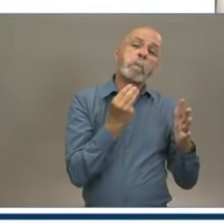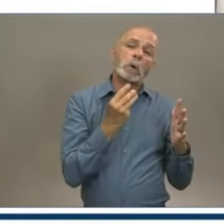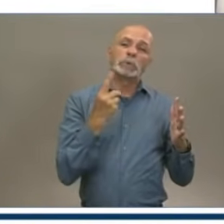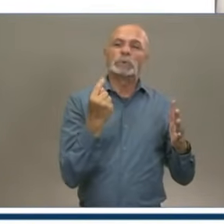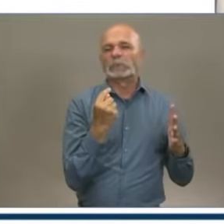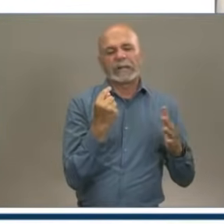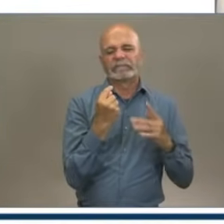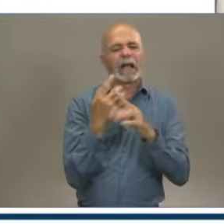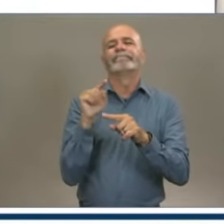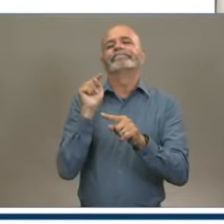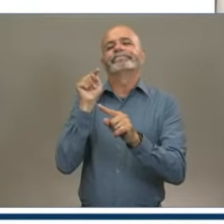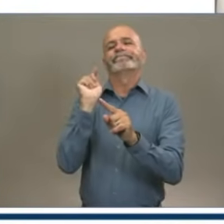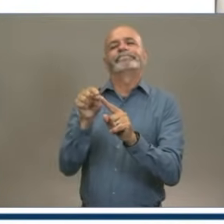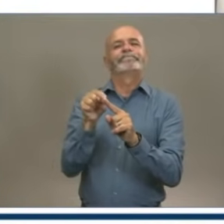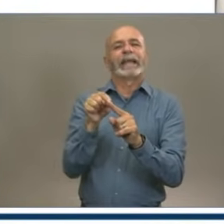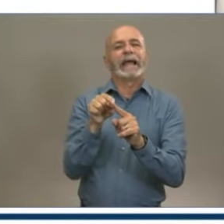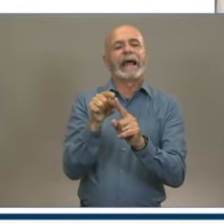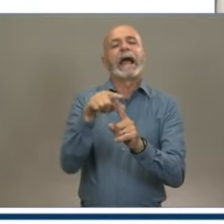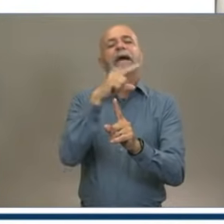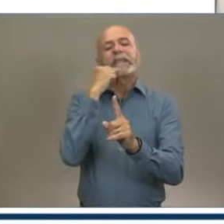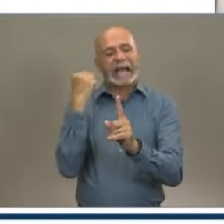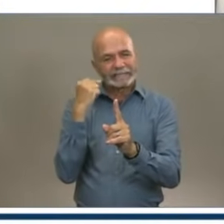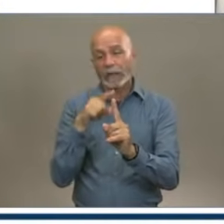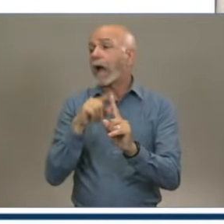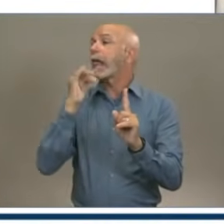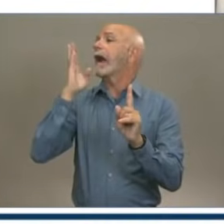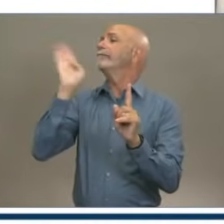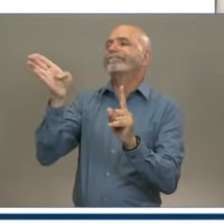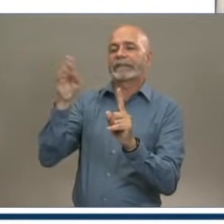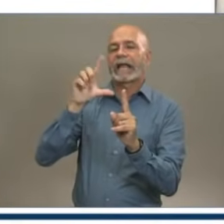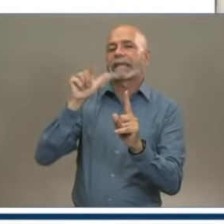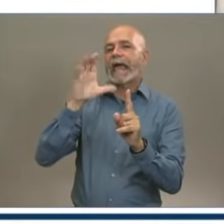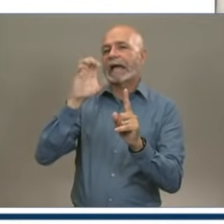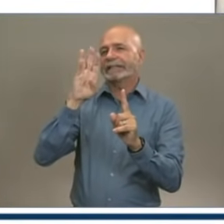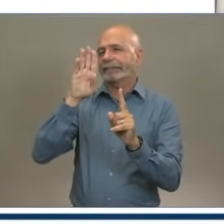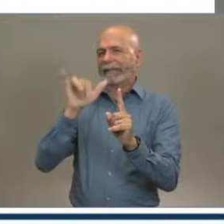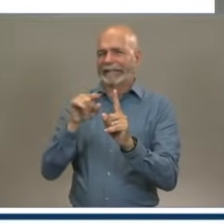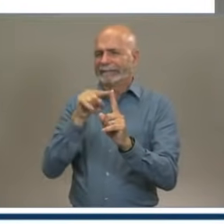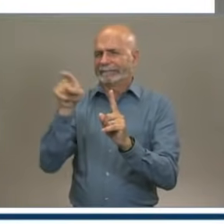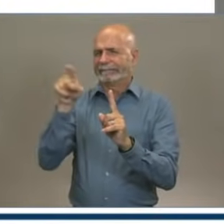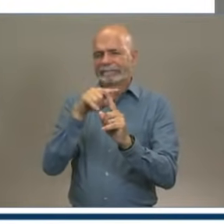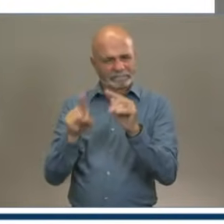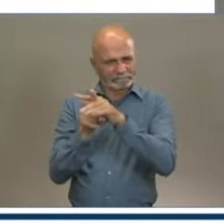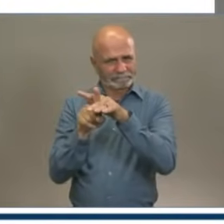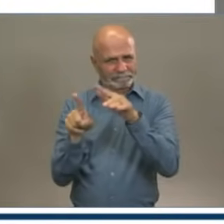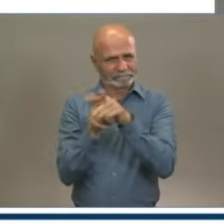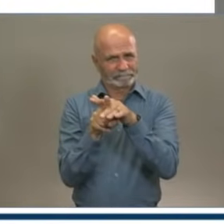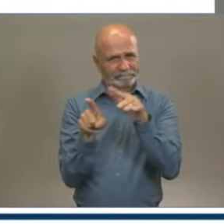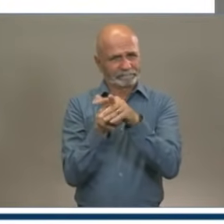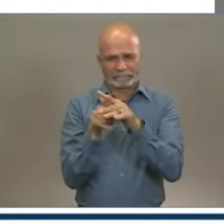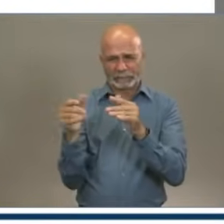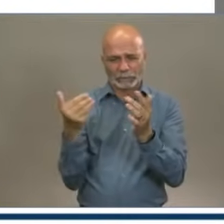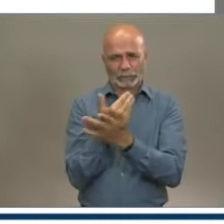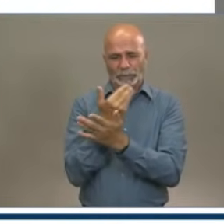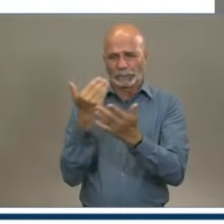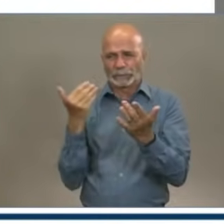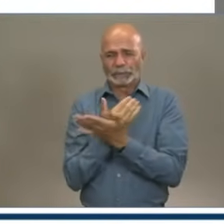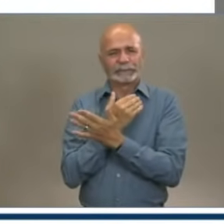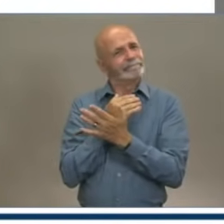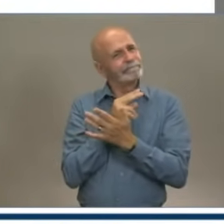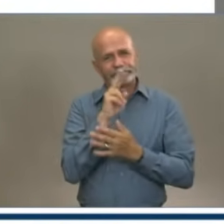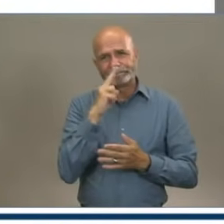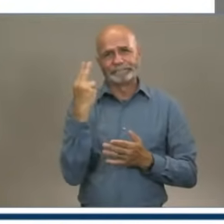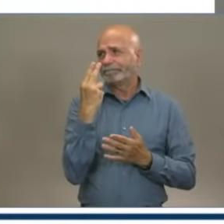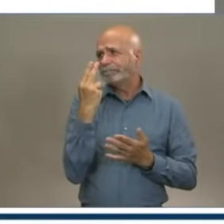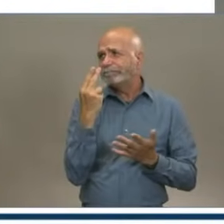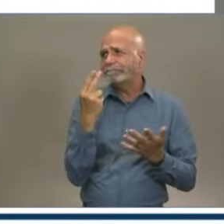Glace Bay, and there have been some new cases associated with those in the last couple of days. But fortunately, there are still